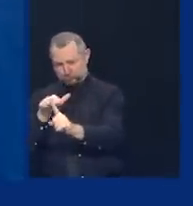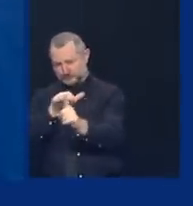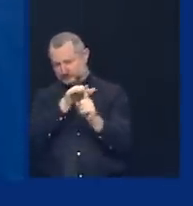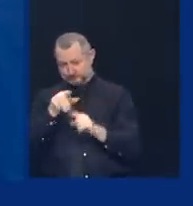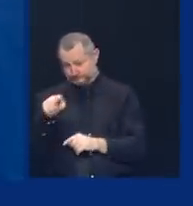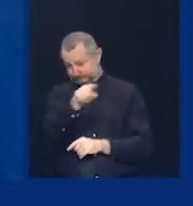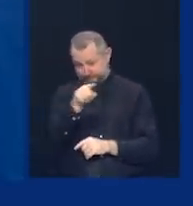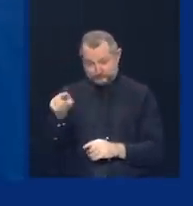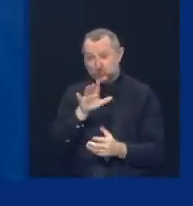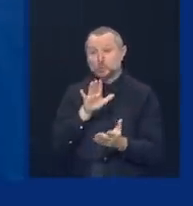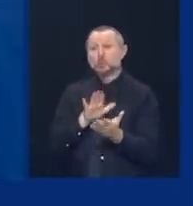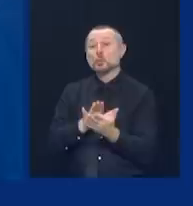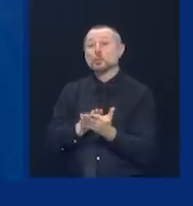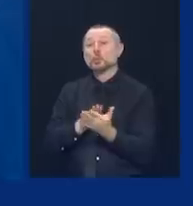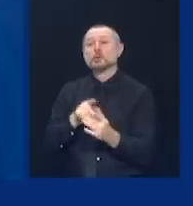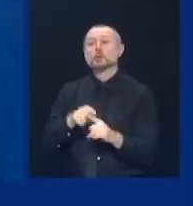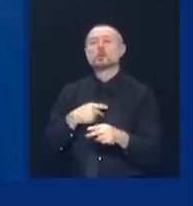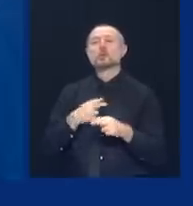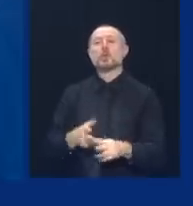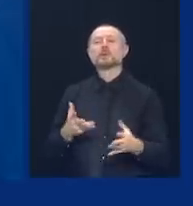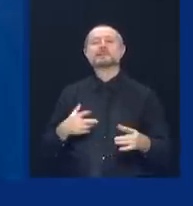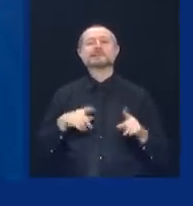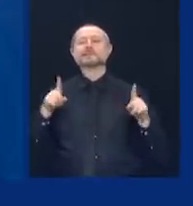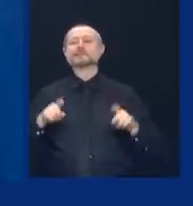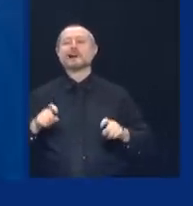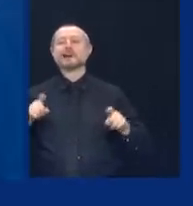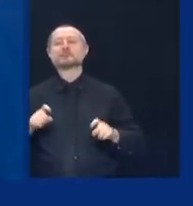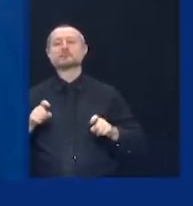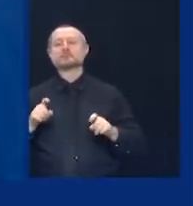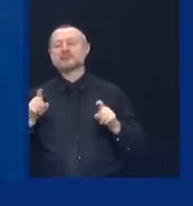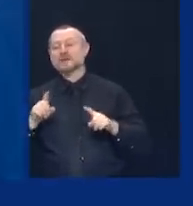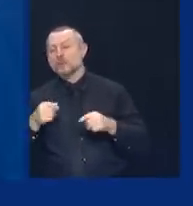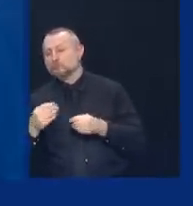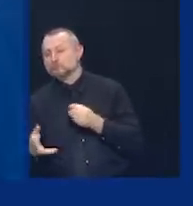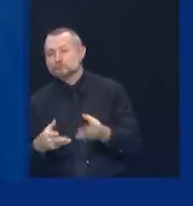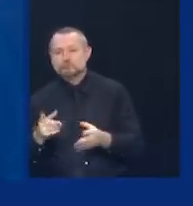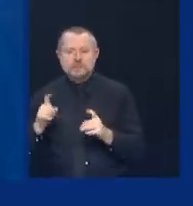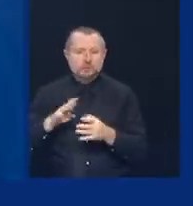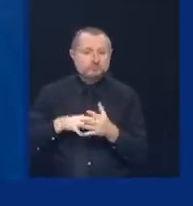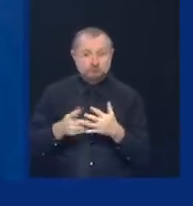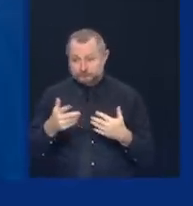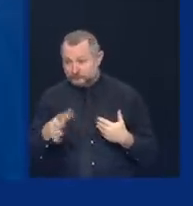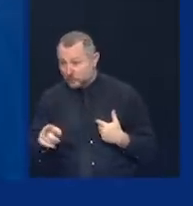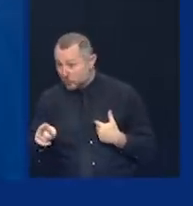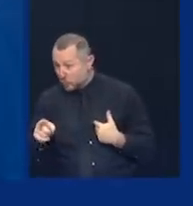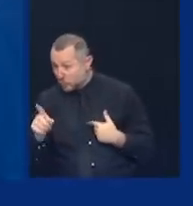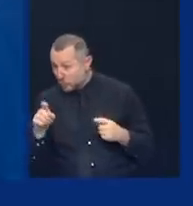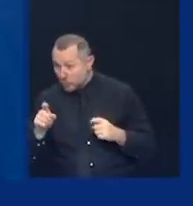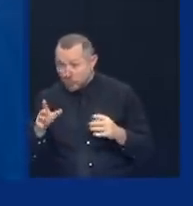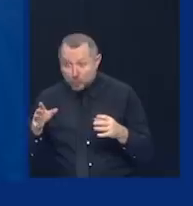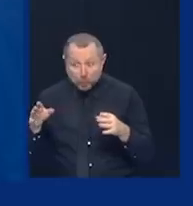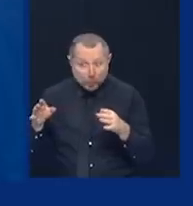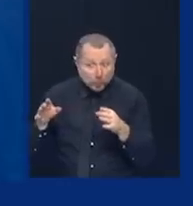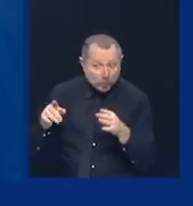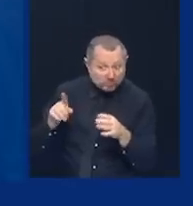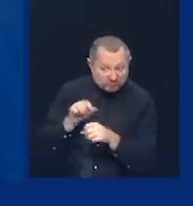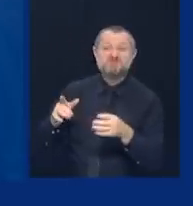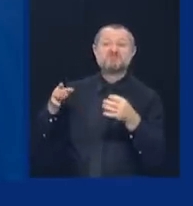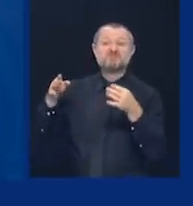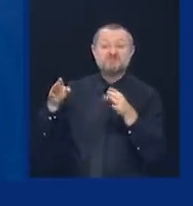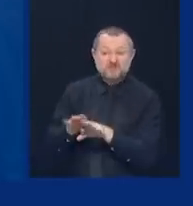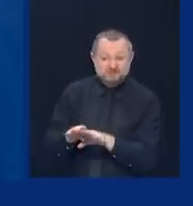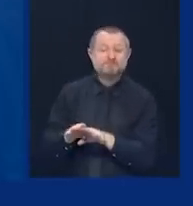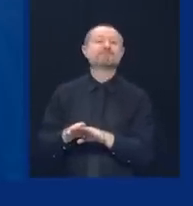call a test out option. Schools close in an orange zone, but the